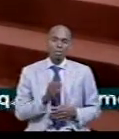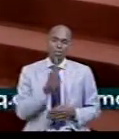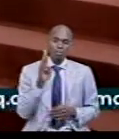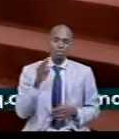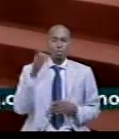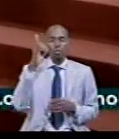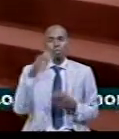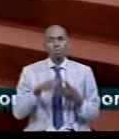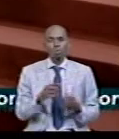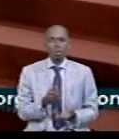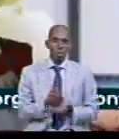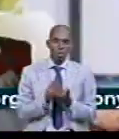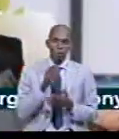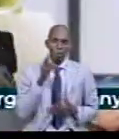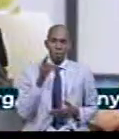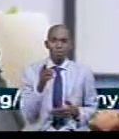Ayobo,